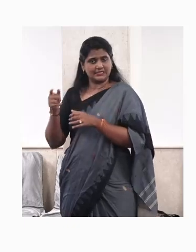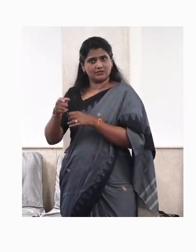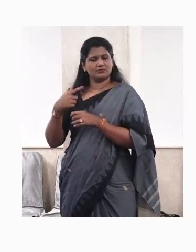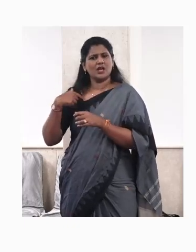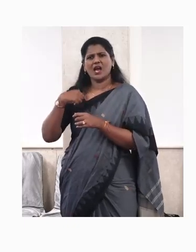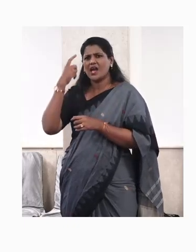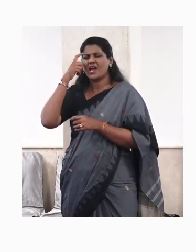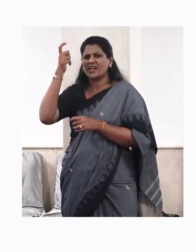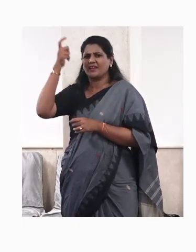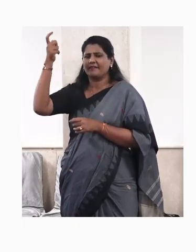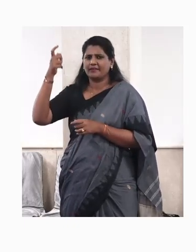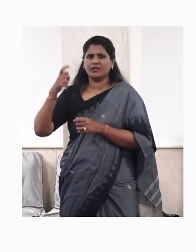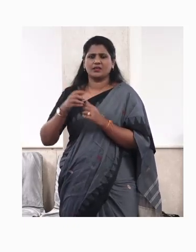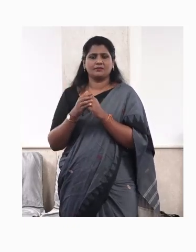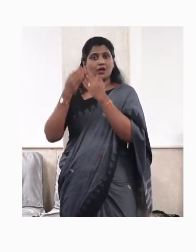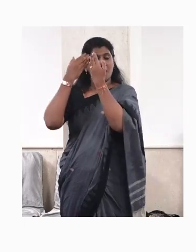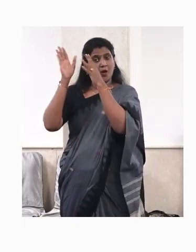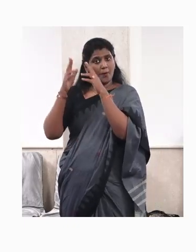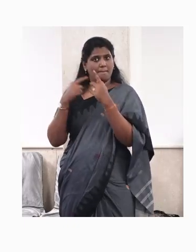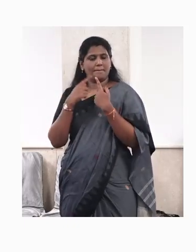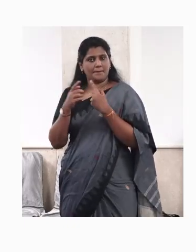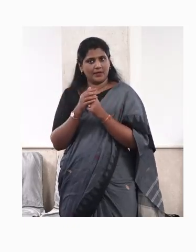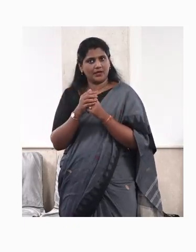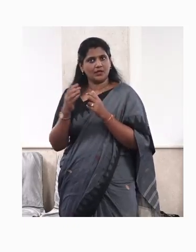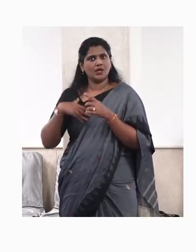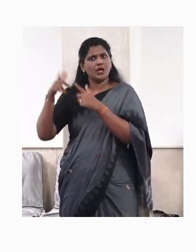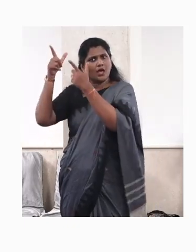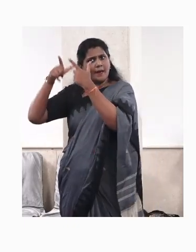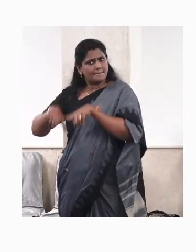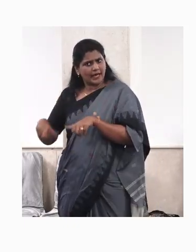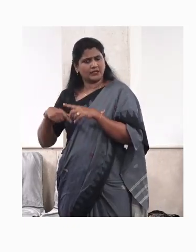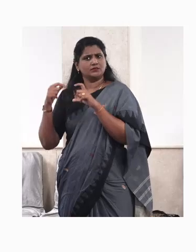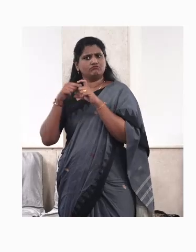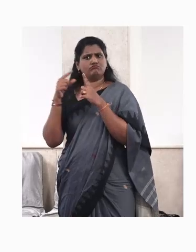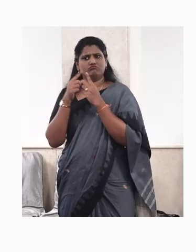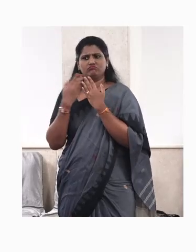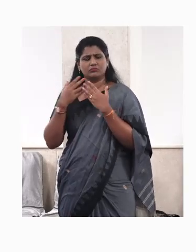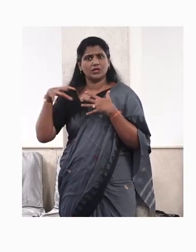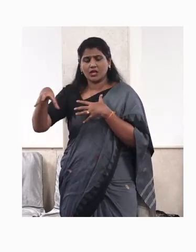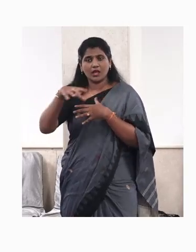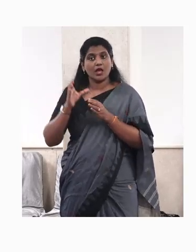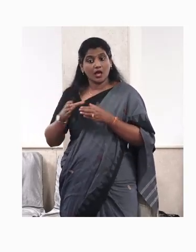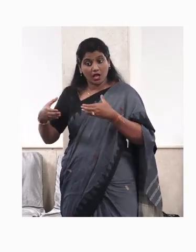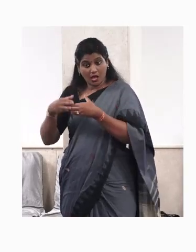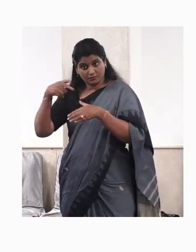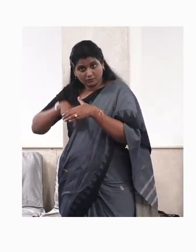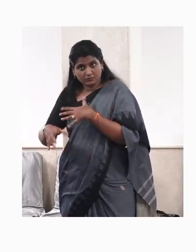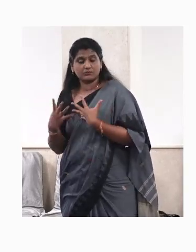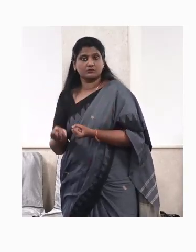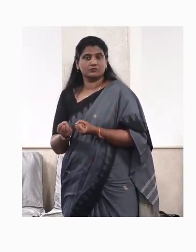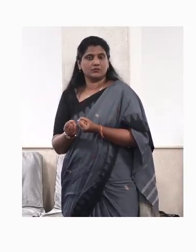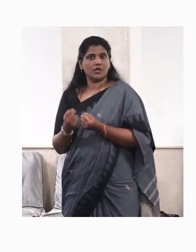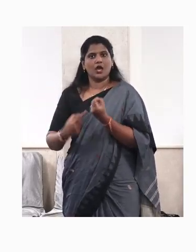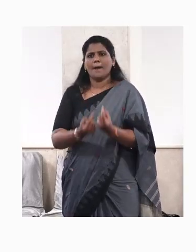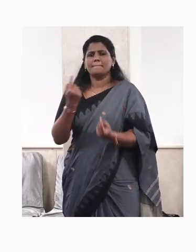dream of open dialogue going not just in Banyan as an institution, but also in communities, and probably in a